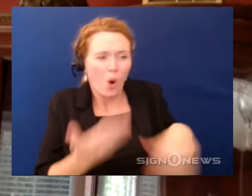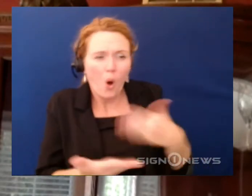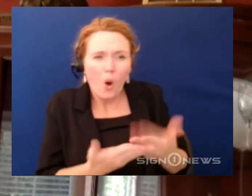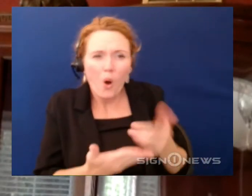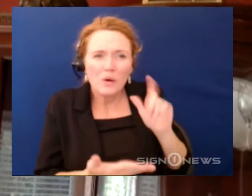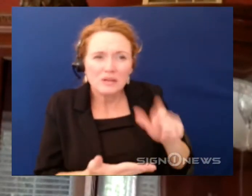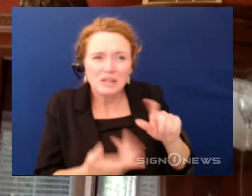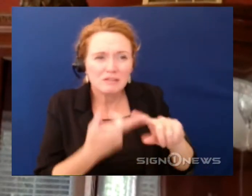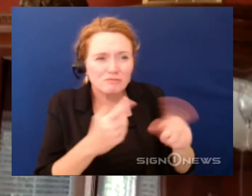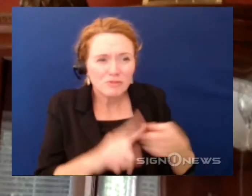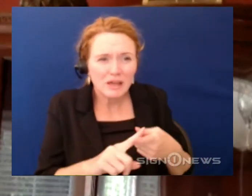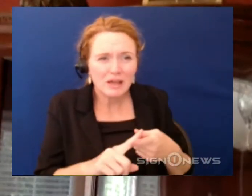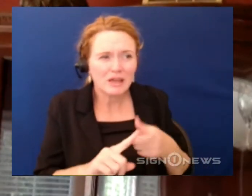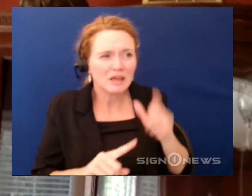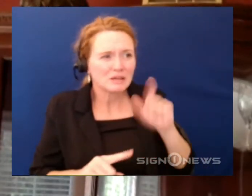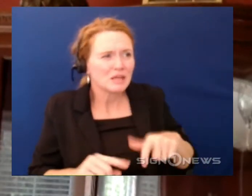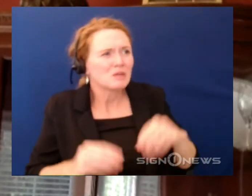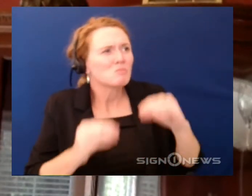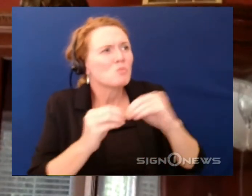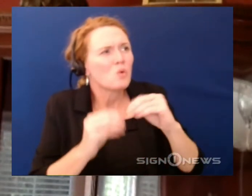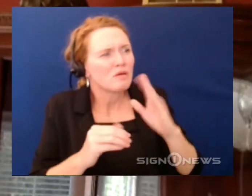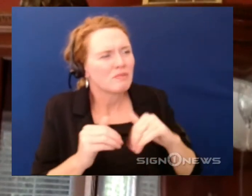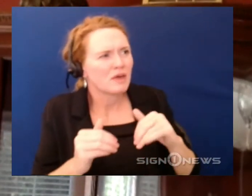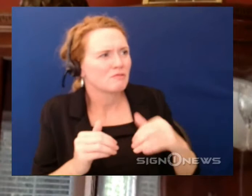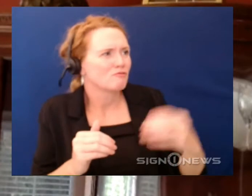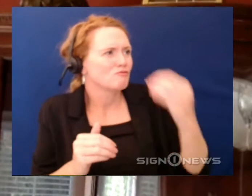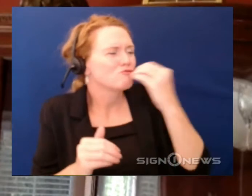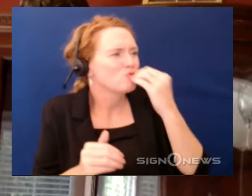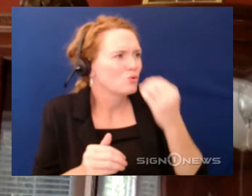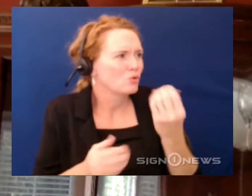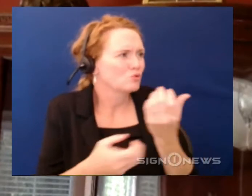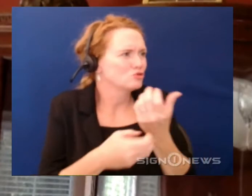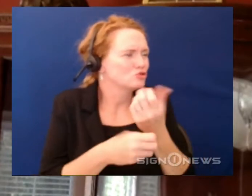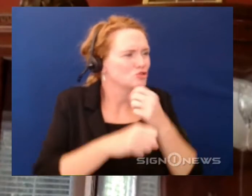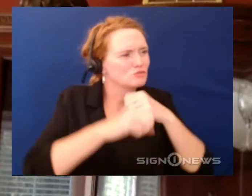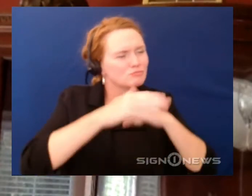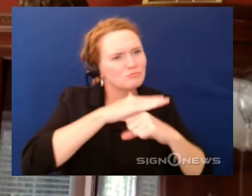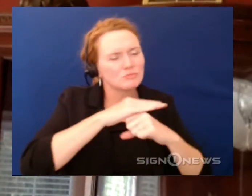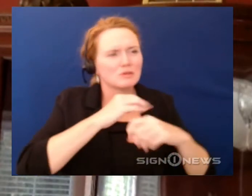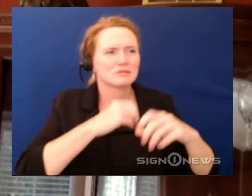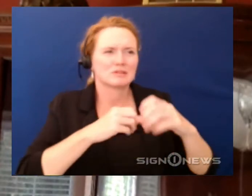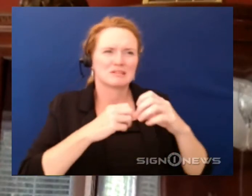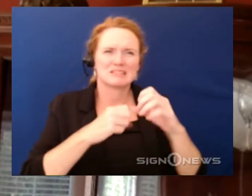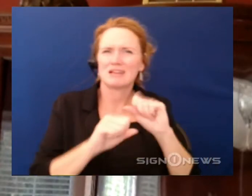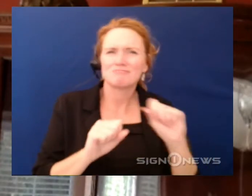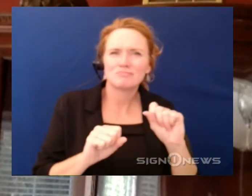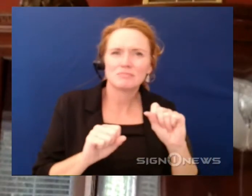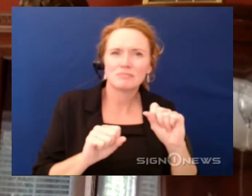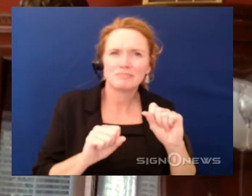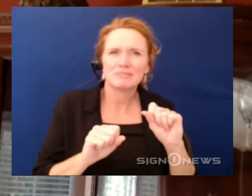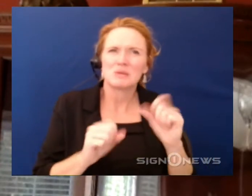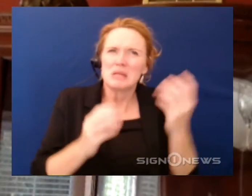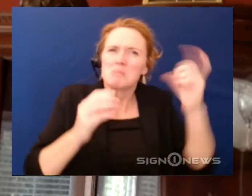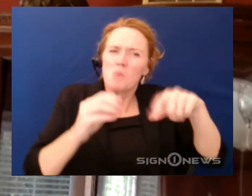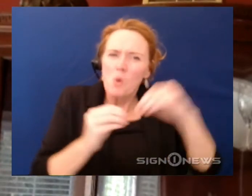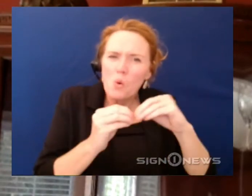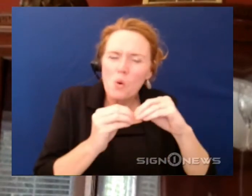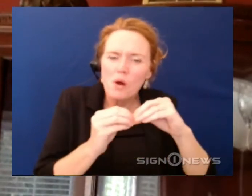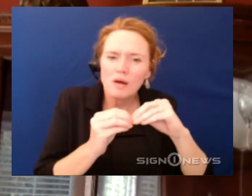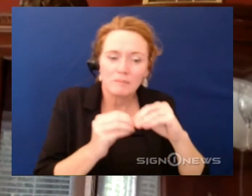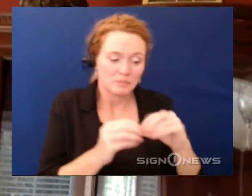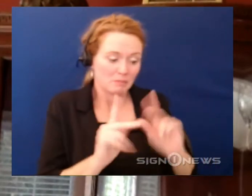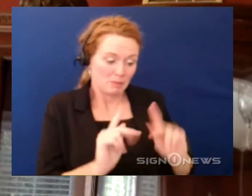just food, clothing, shelter, safety. And so people with disabilities, people with developmental